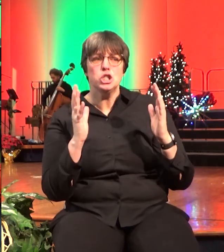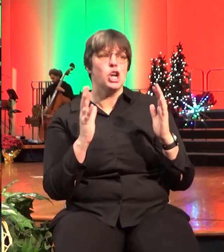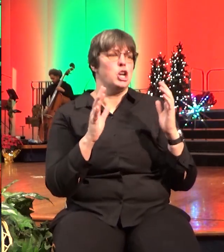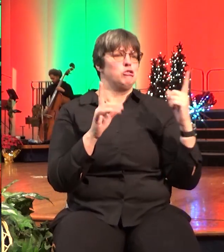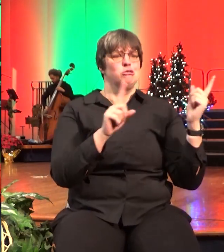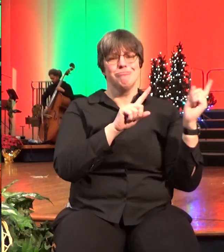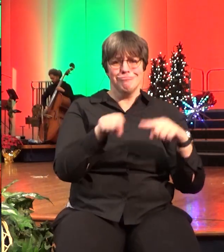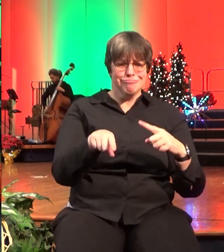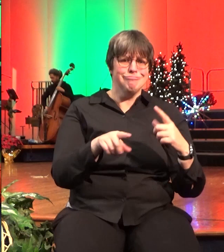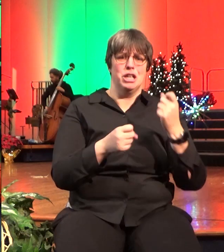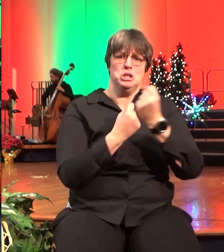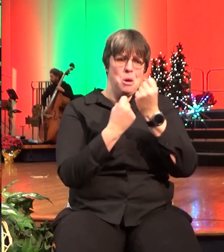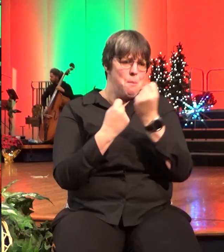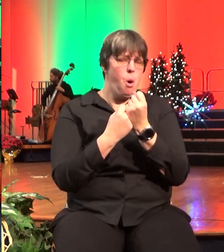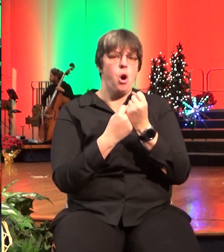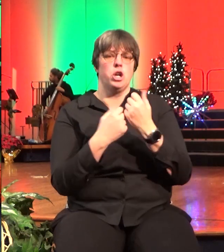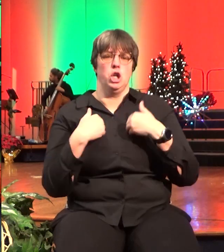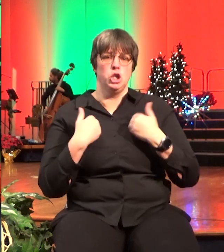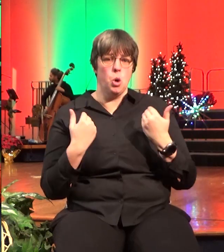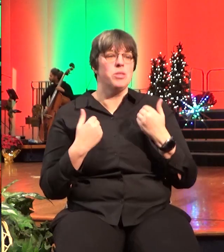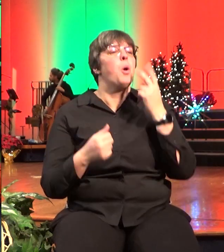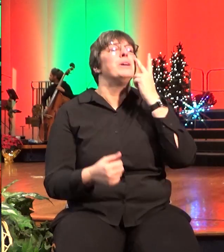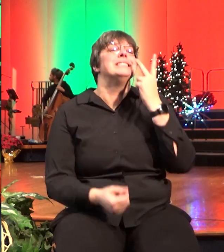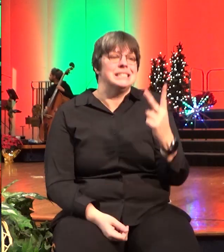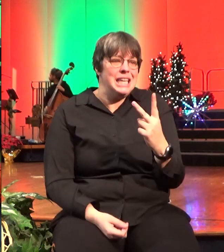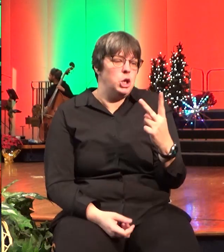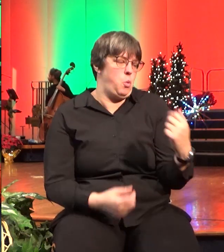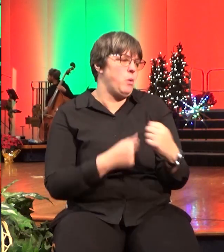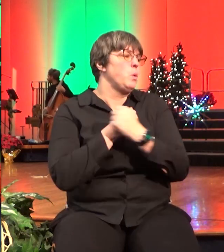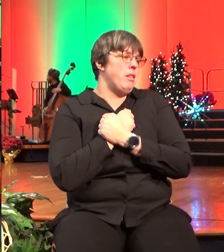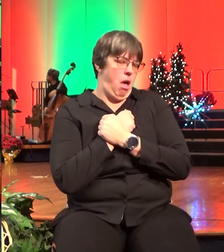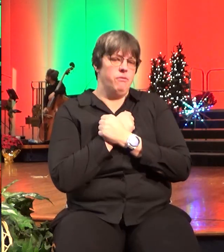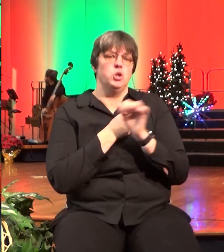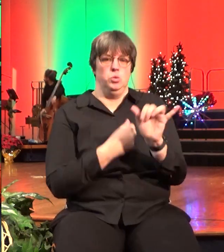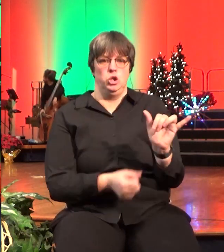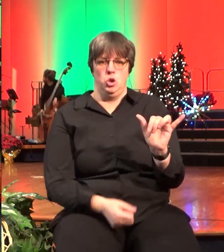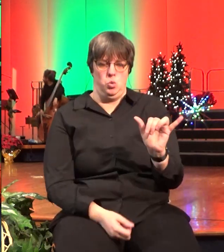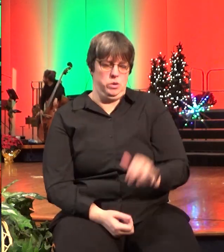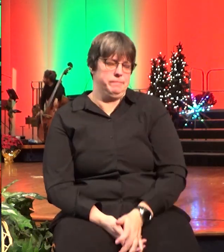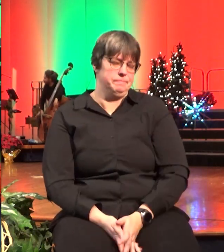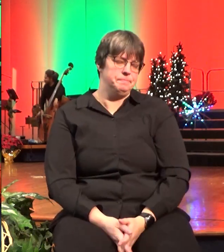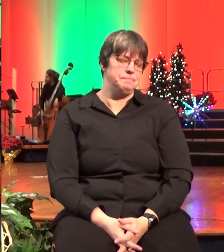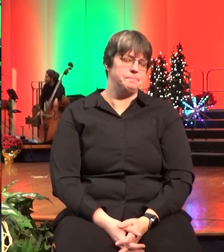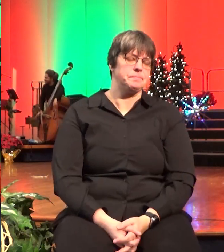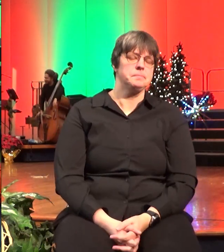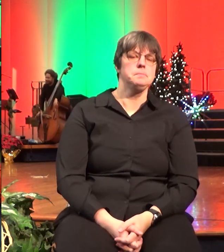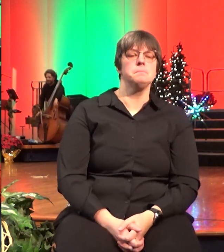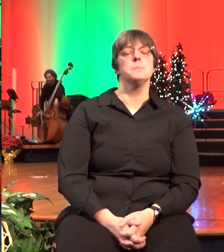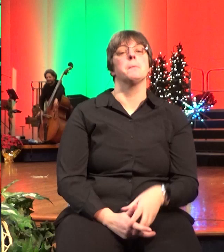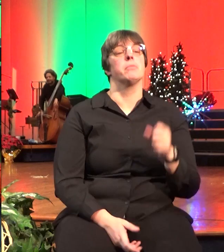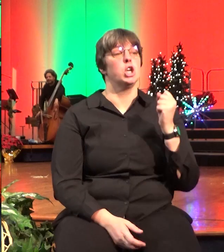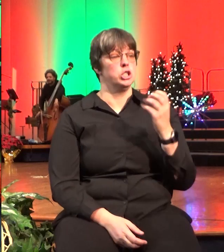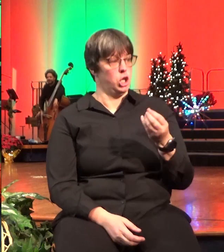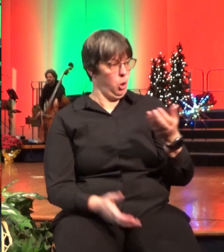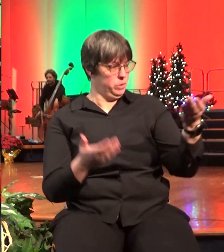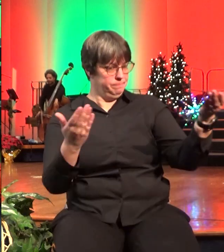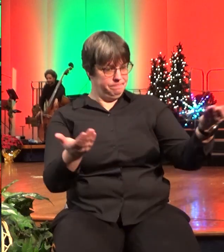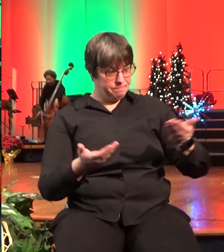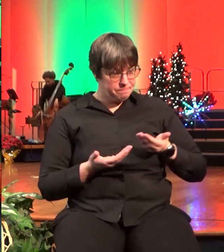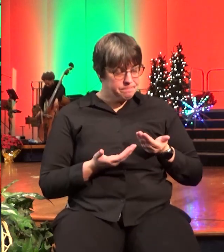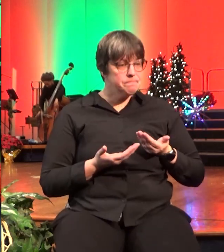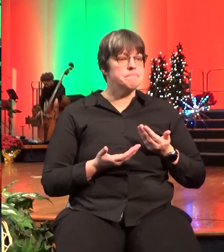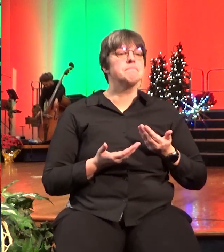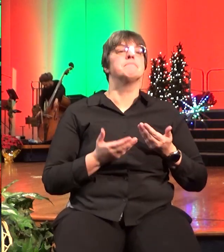our youth programs, we see you, and we love you, and we appreciate you also. And so we invite you to show